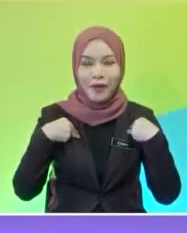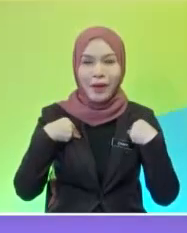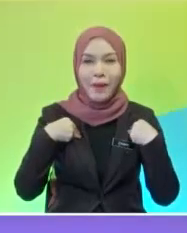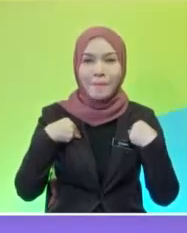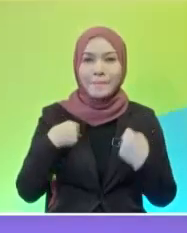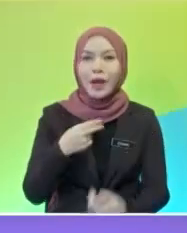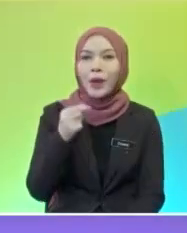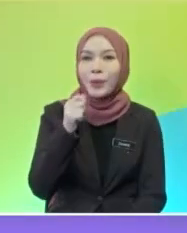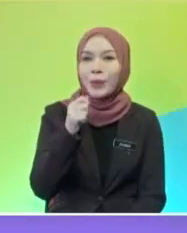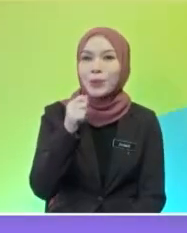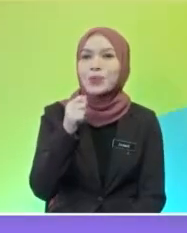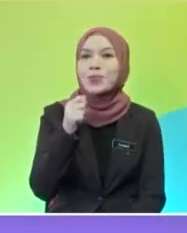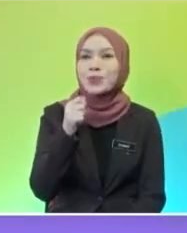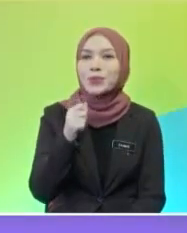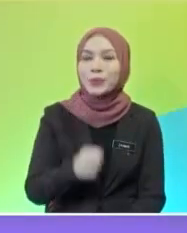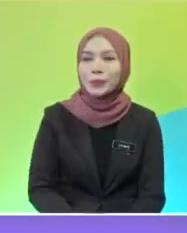Bubbles.